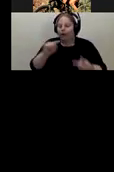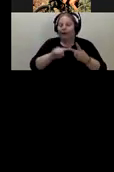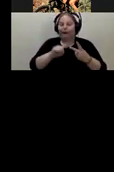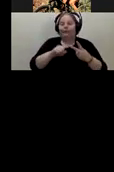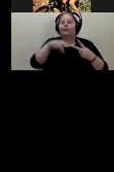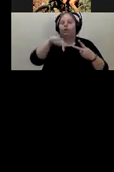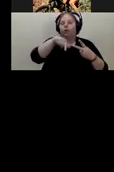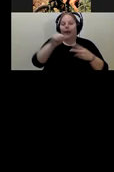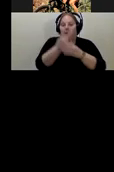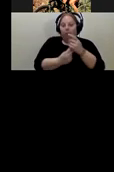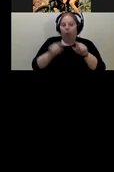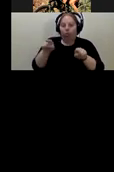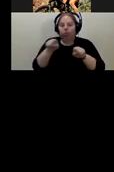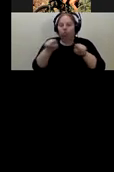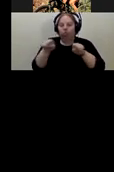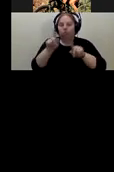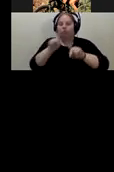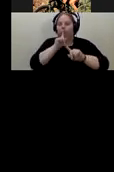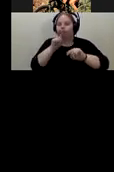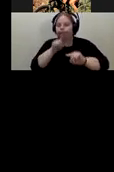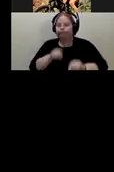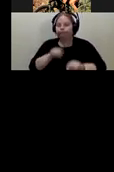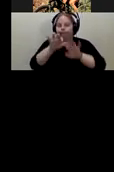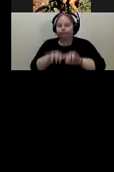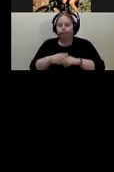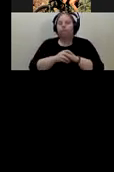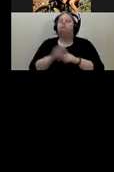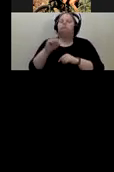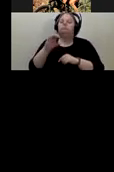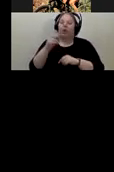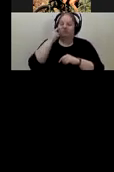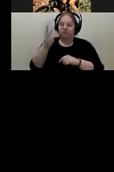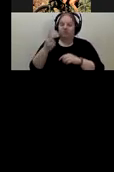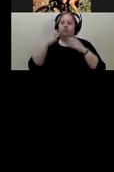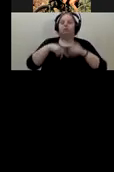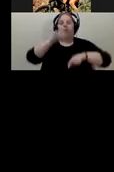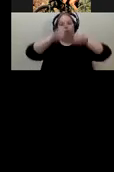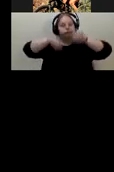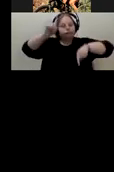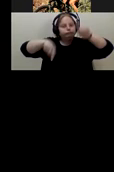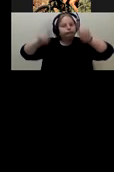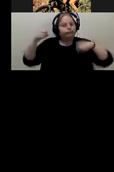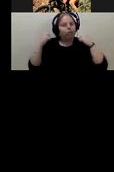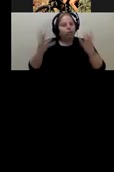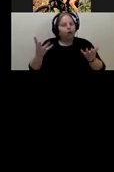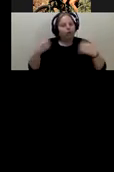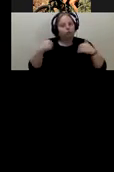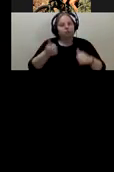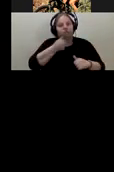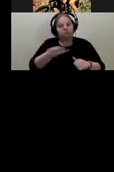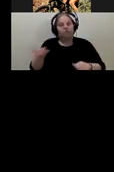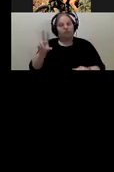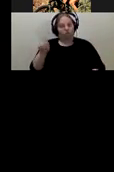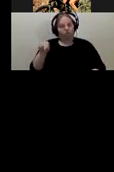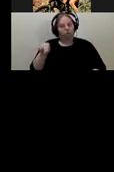in the Q&A. Okay. And I'm seeing a wide range, quite a few no's